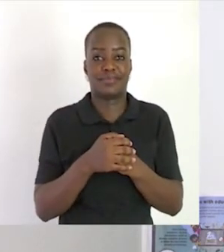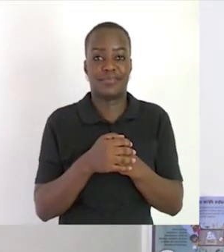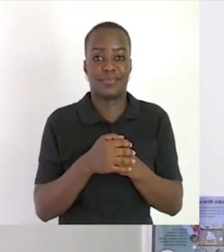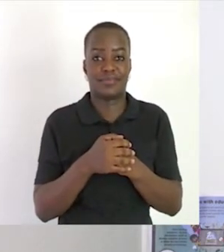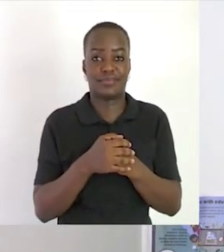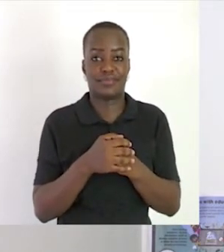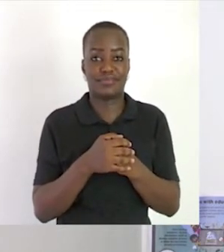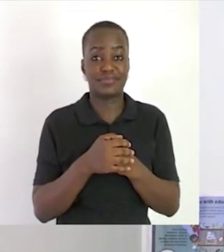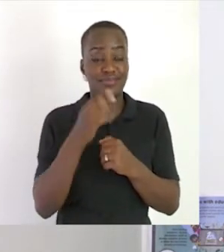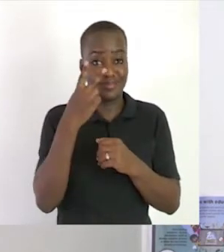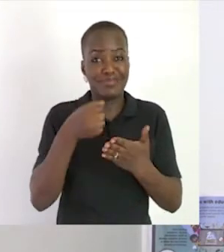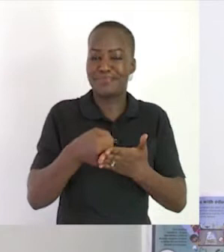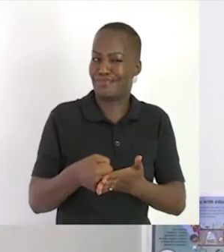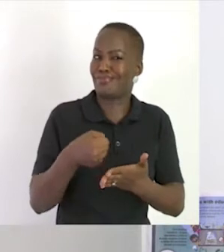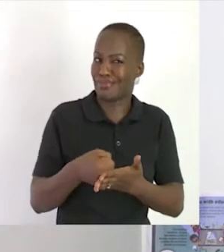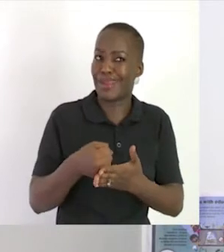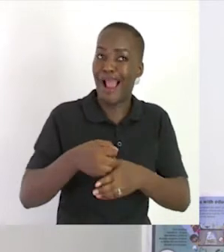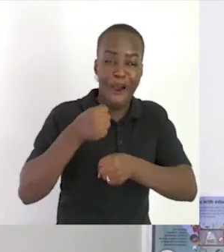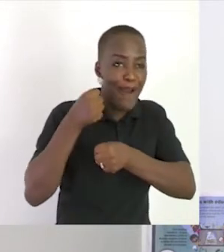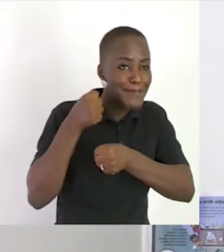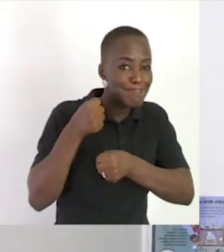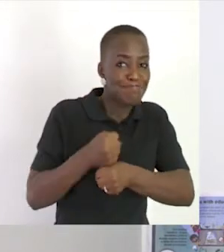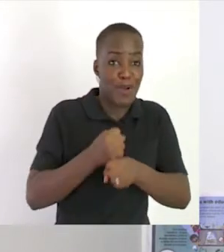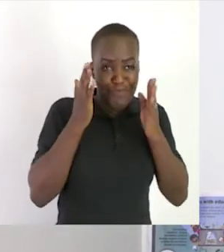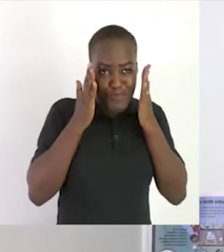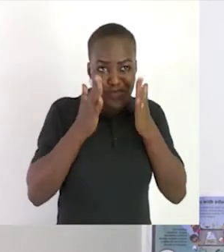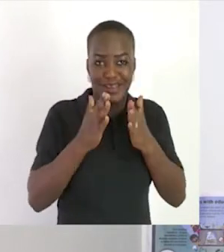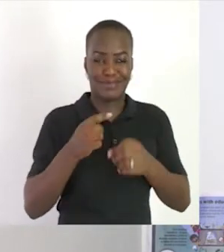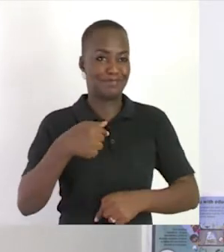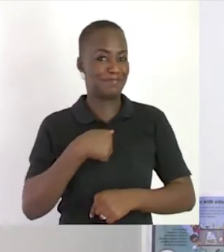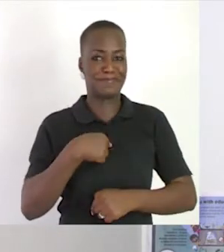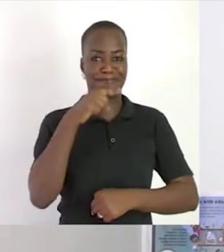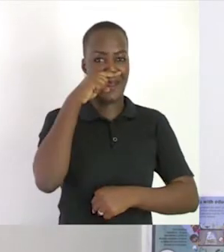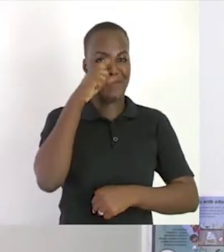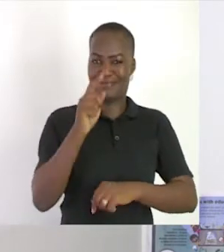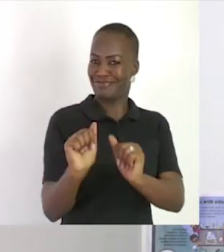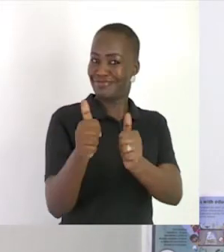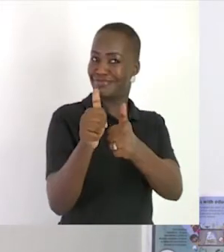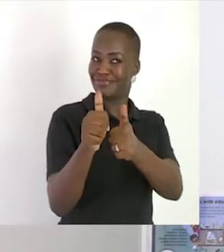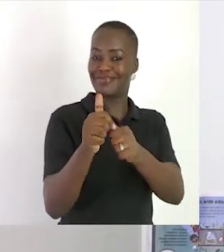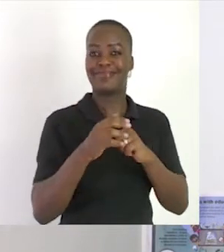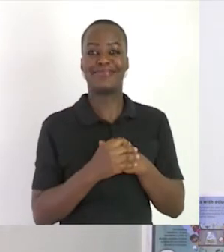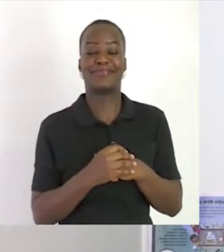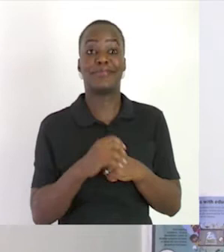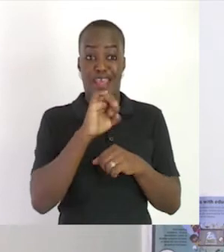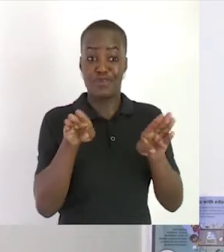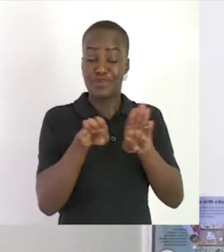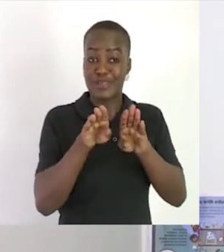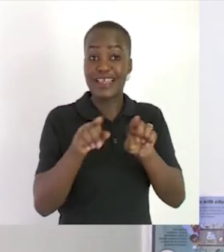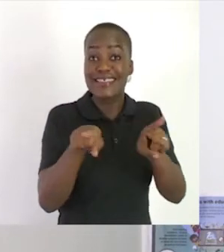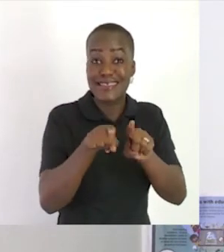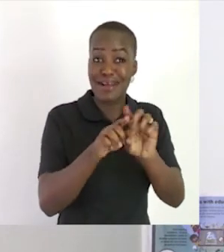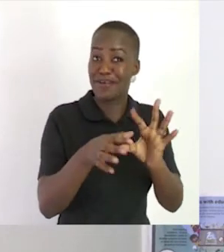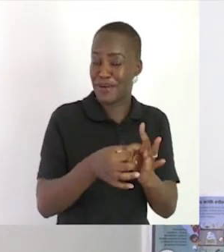You can see that she tried very hard, and I am very impressed. Well done! If you did this one at